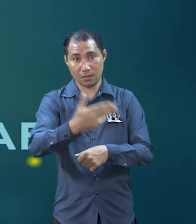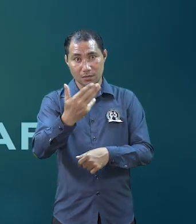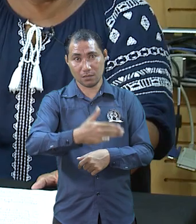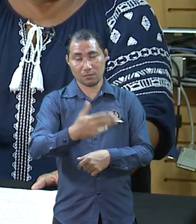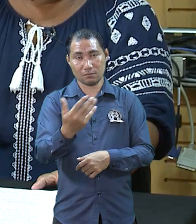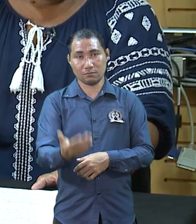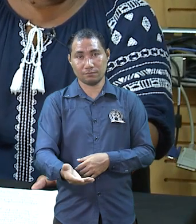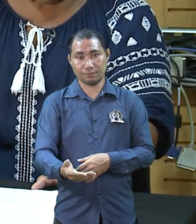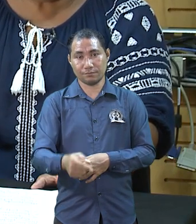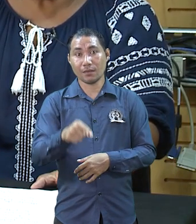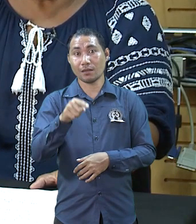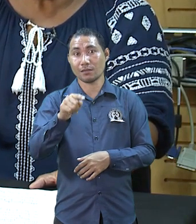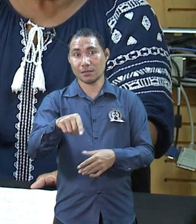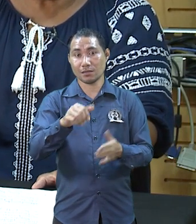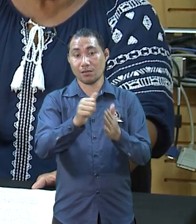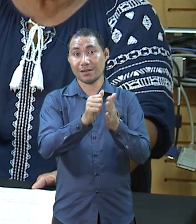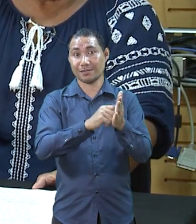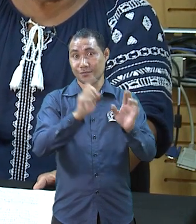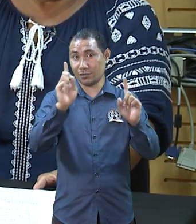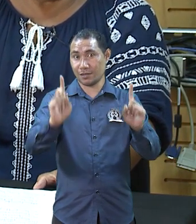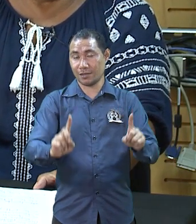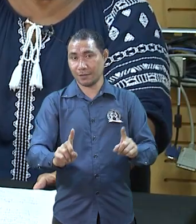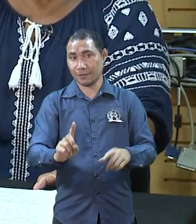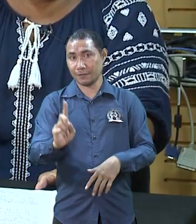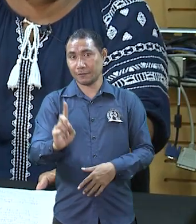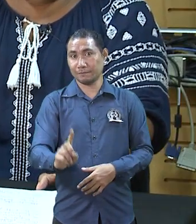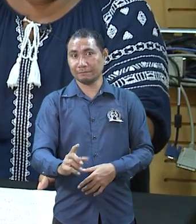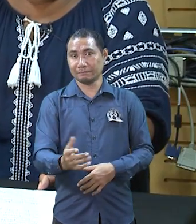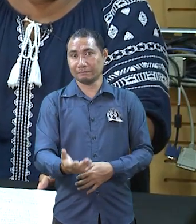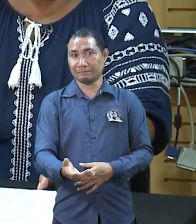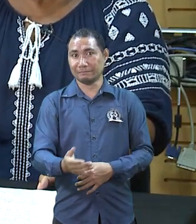COVID-19. And that's our lesson for today.